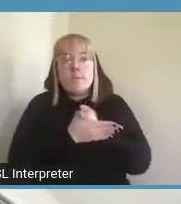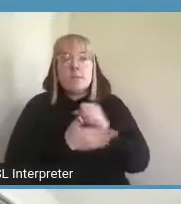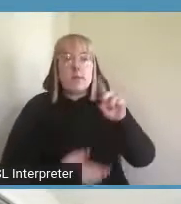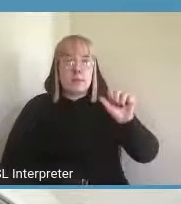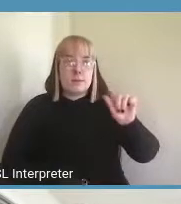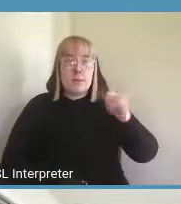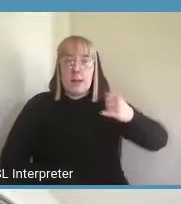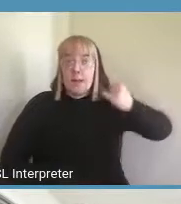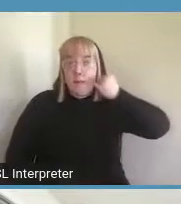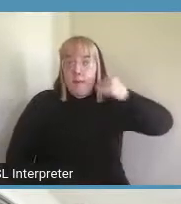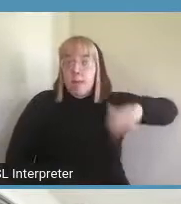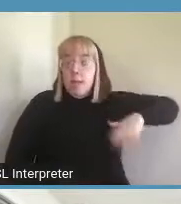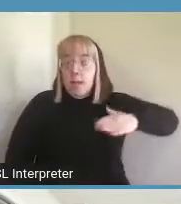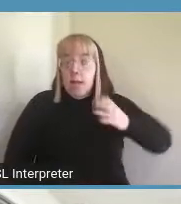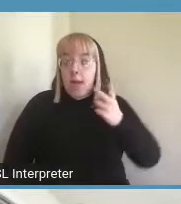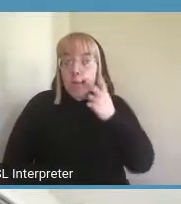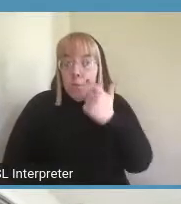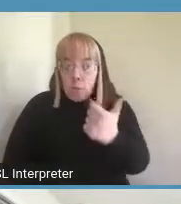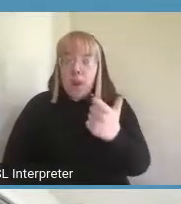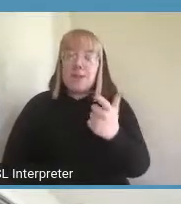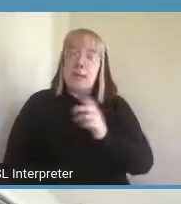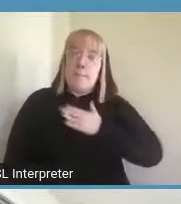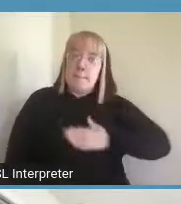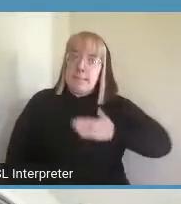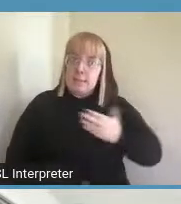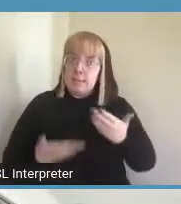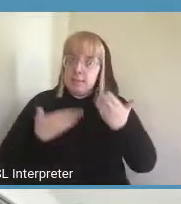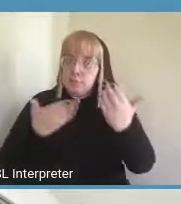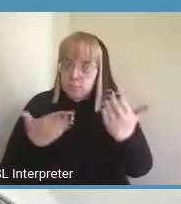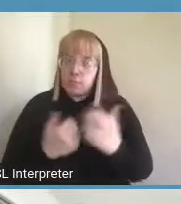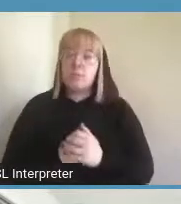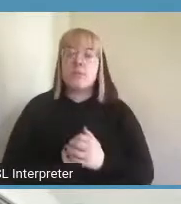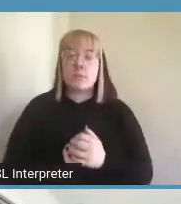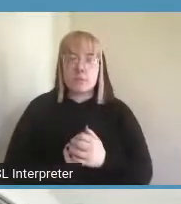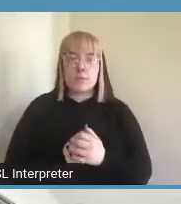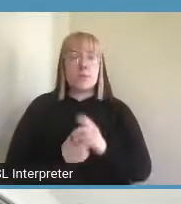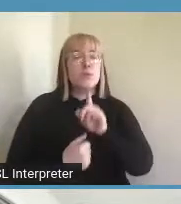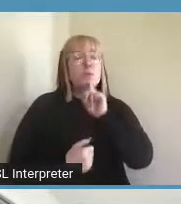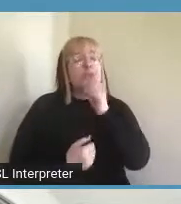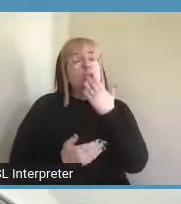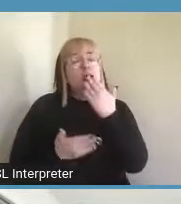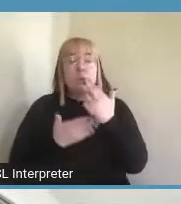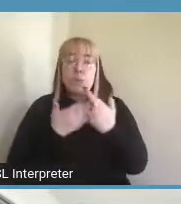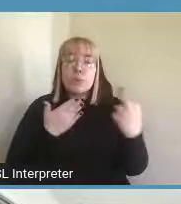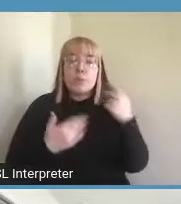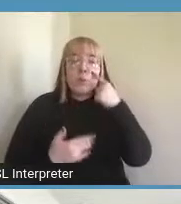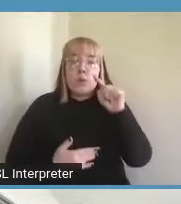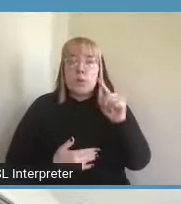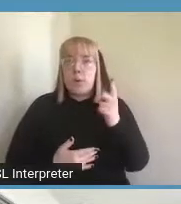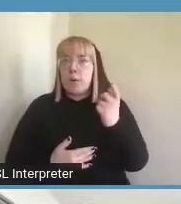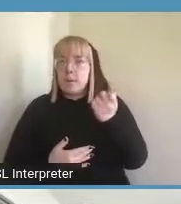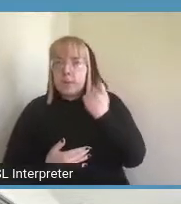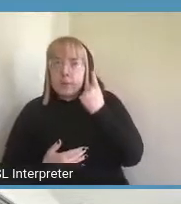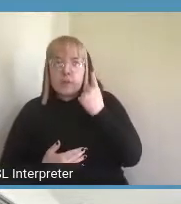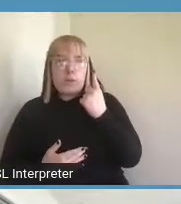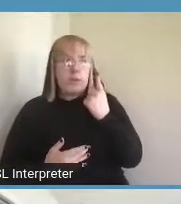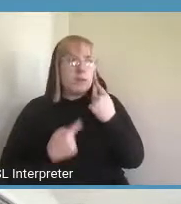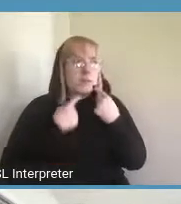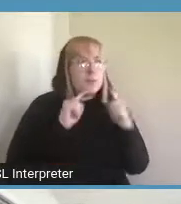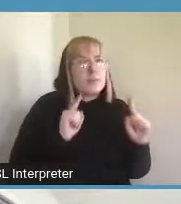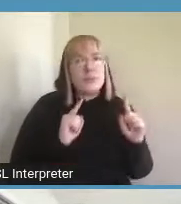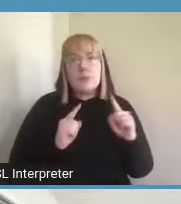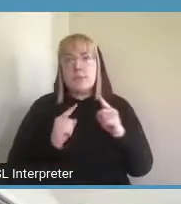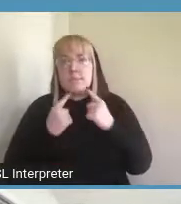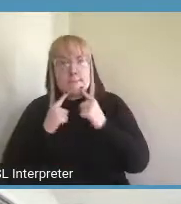that session, highly recommend that one. She's just such a resource for understanding all of the ways that you can understand what's working, what's not, who